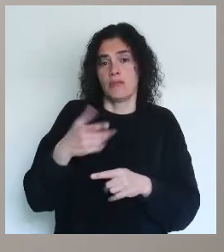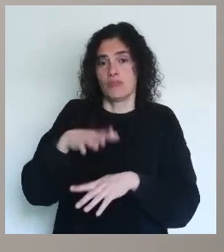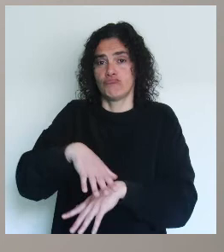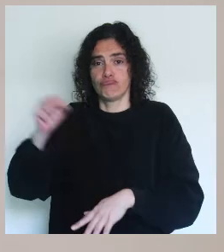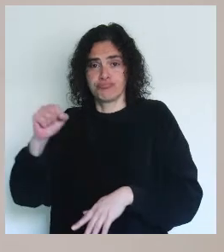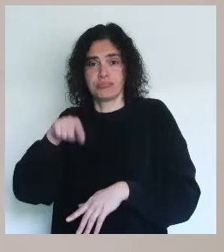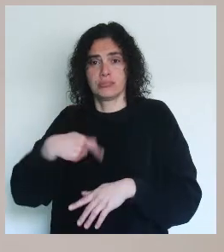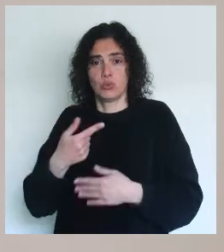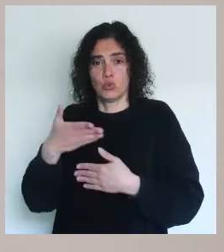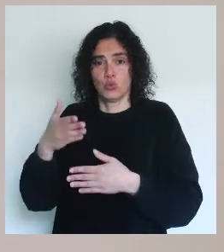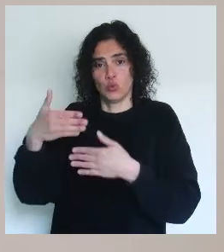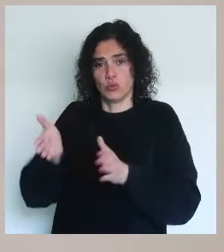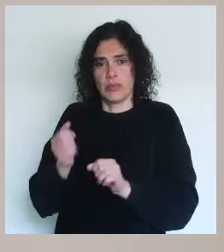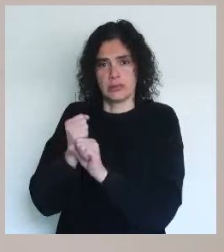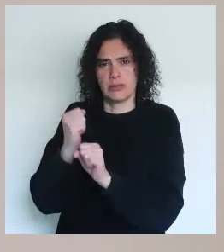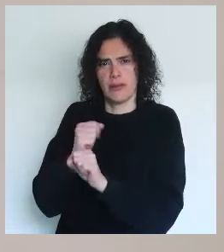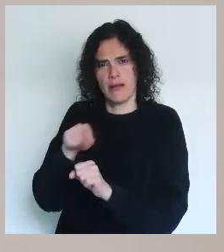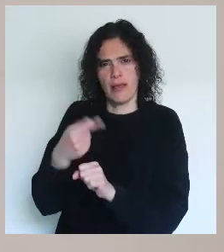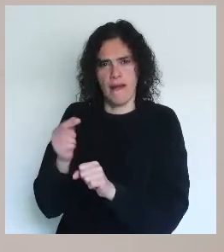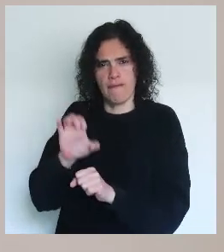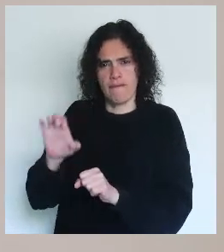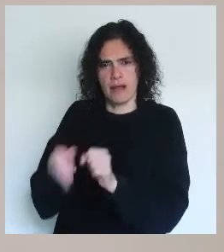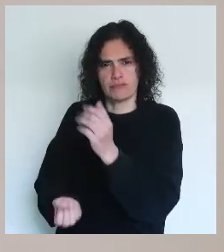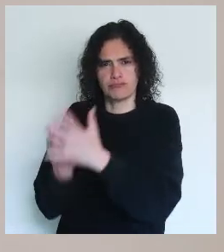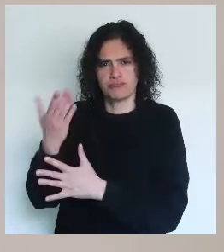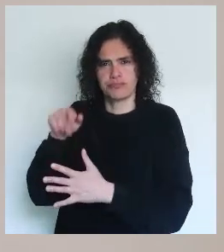them to the studio, and they would make, in styrofoam,